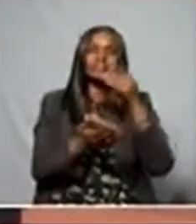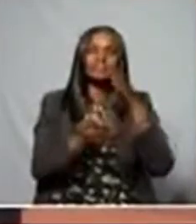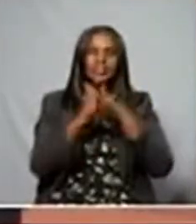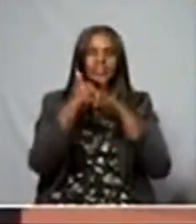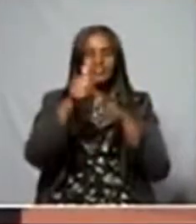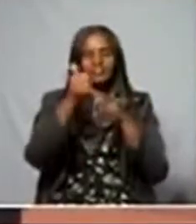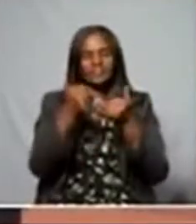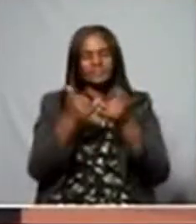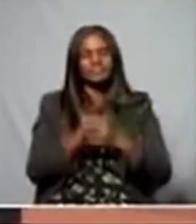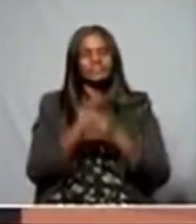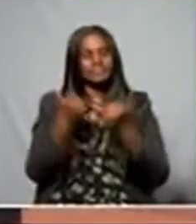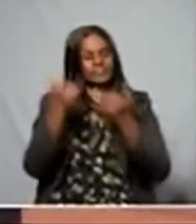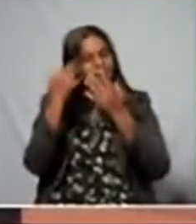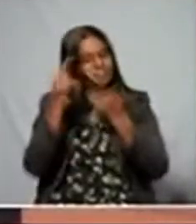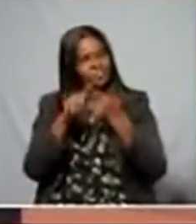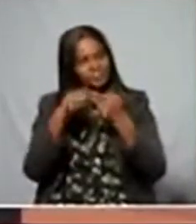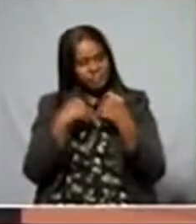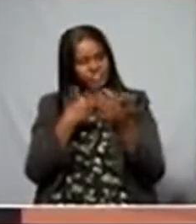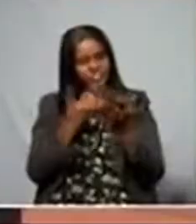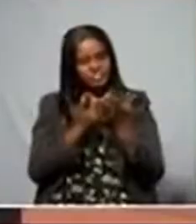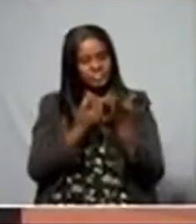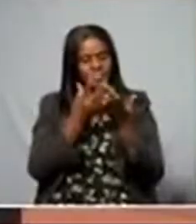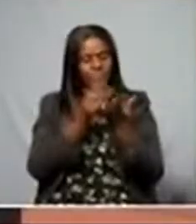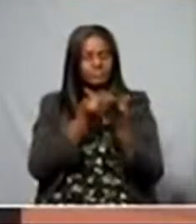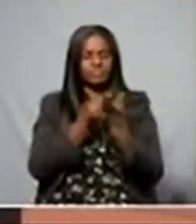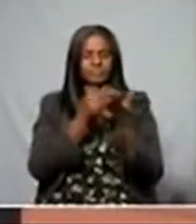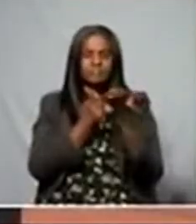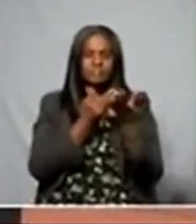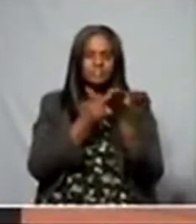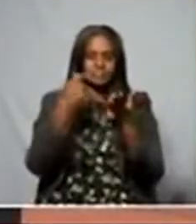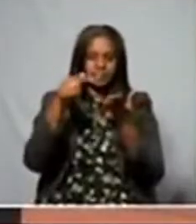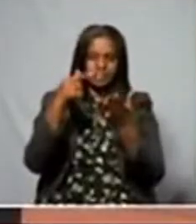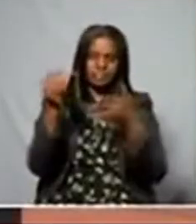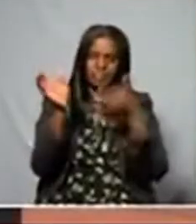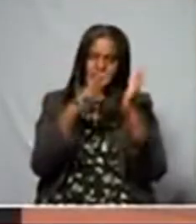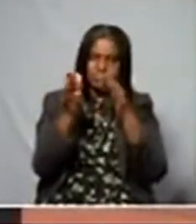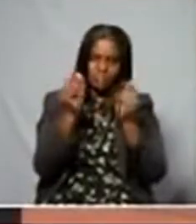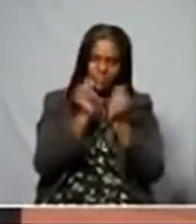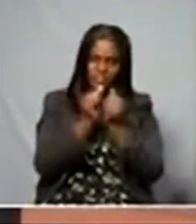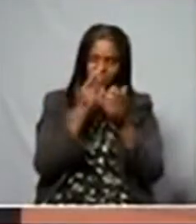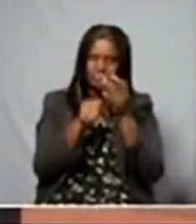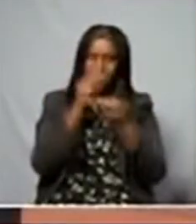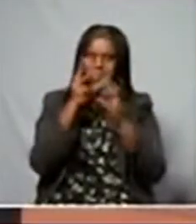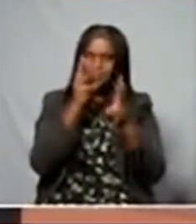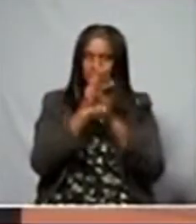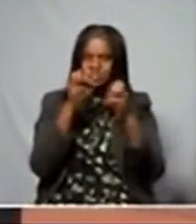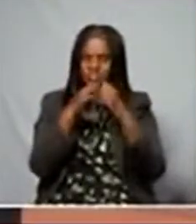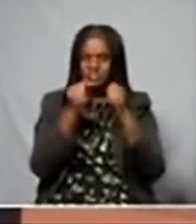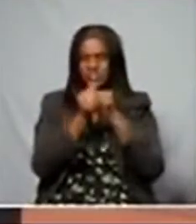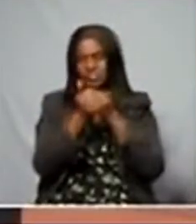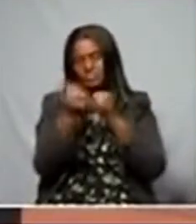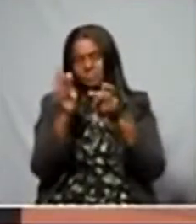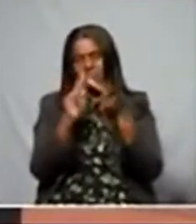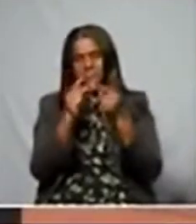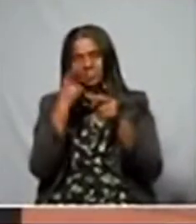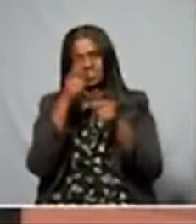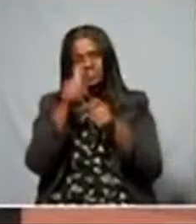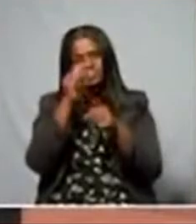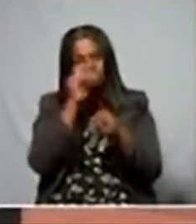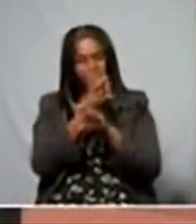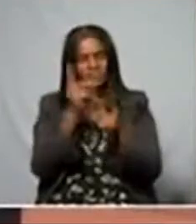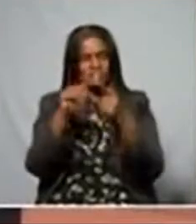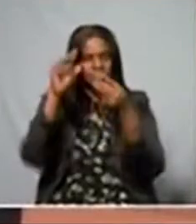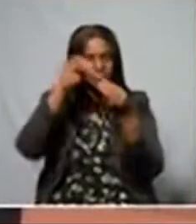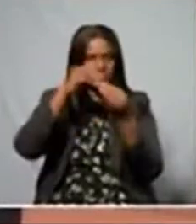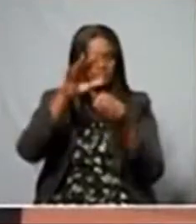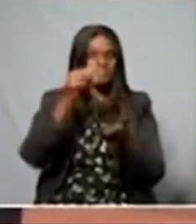you hope to tap into this funding here, the Green Climate Fund as well as the World Bank and other partners that may be willing to supplement